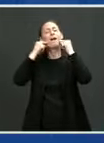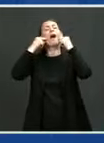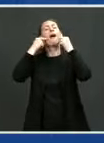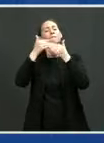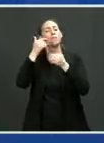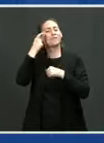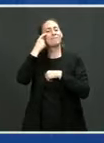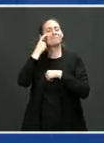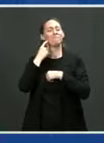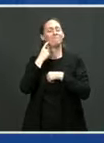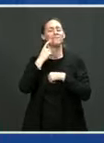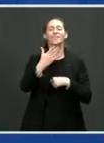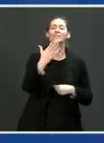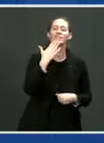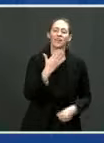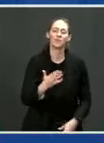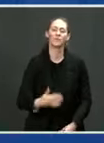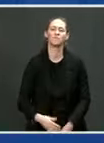Thank you.